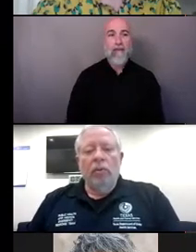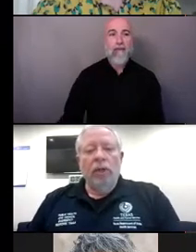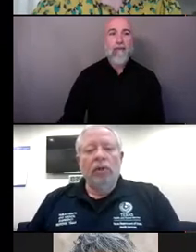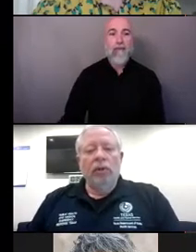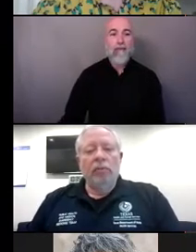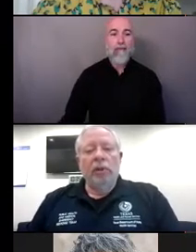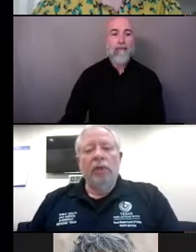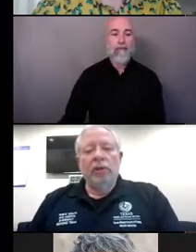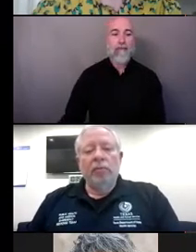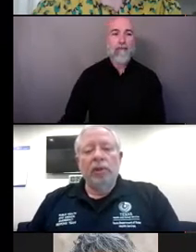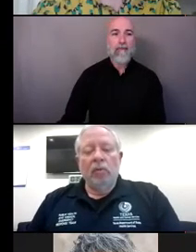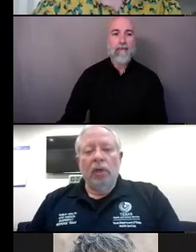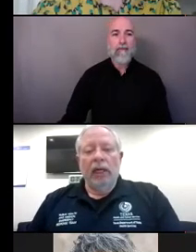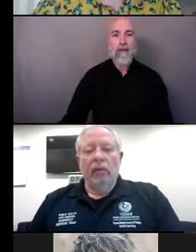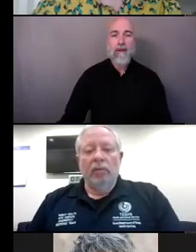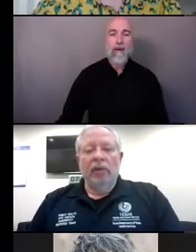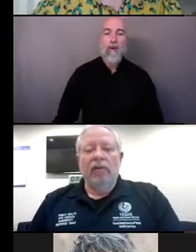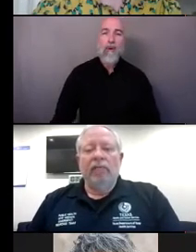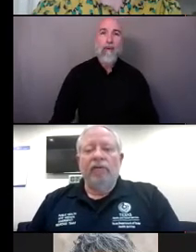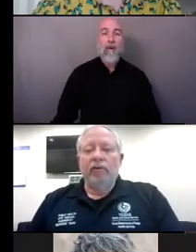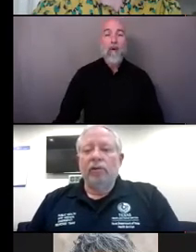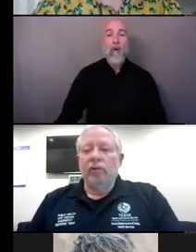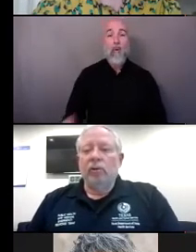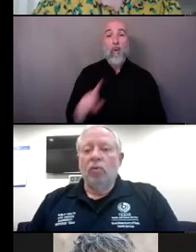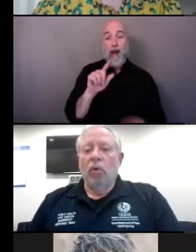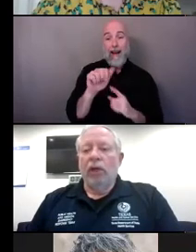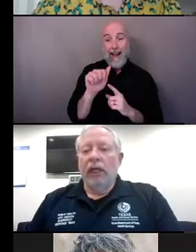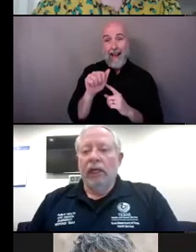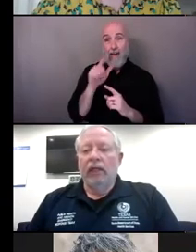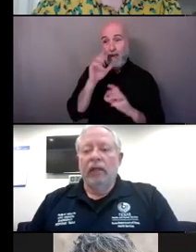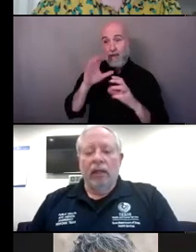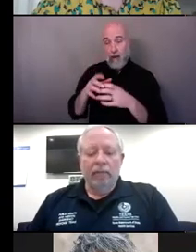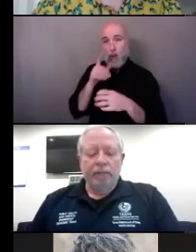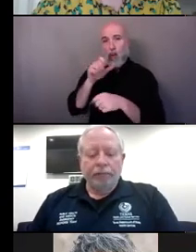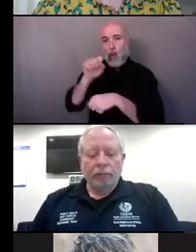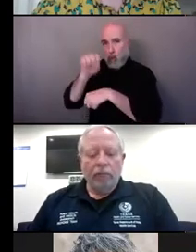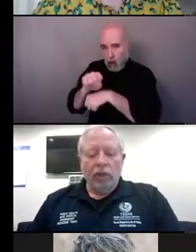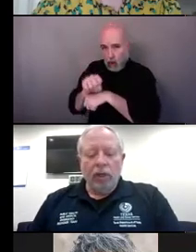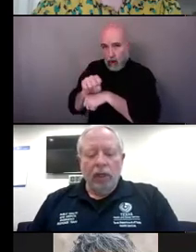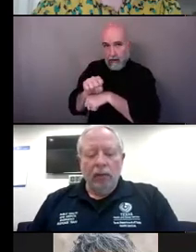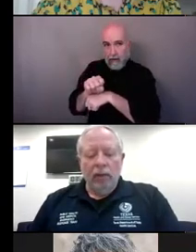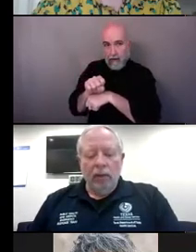So the group that we do put in 1A would be folks who work in